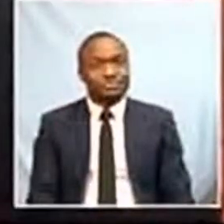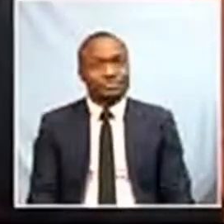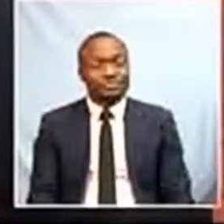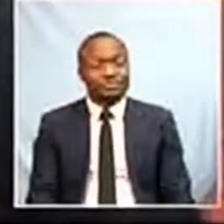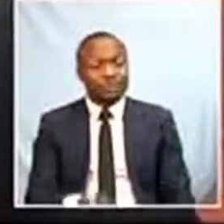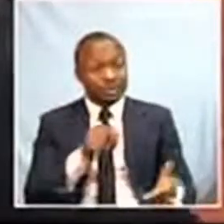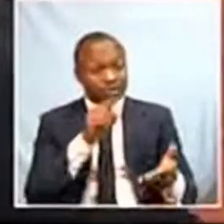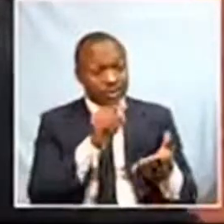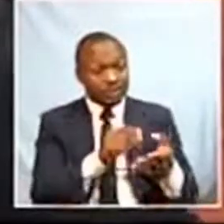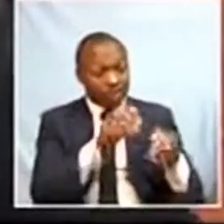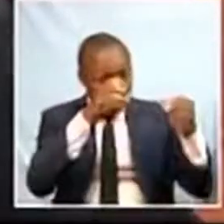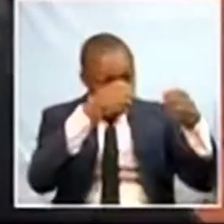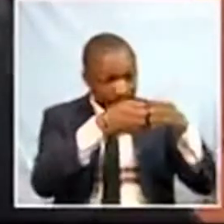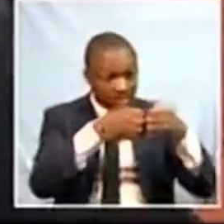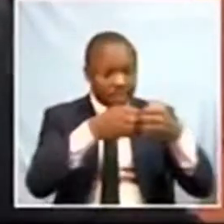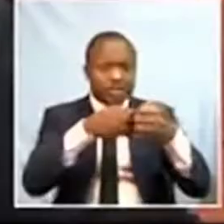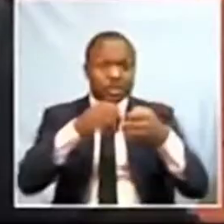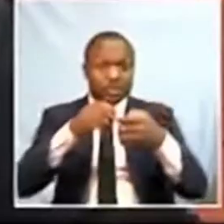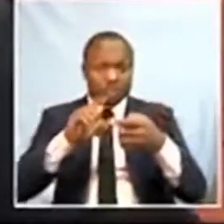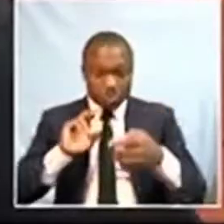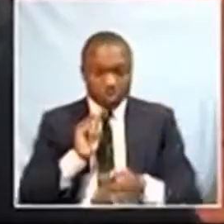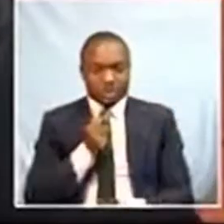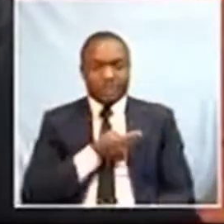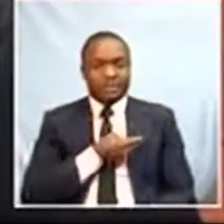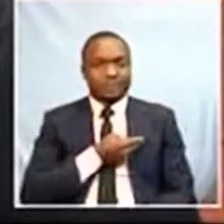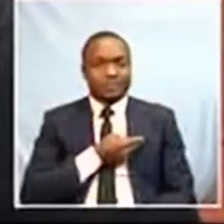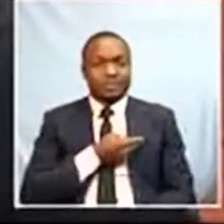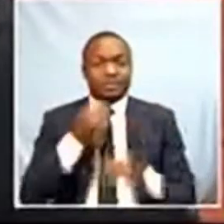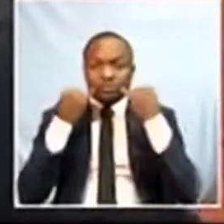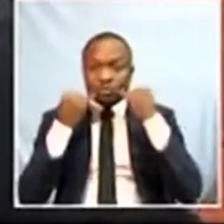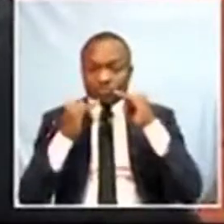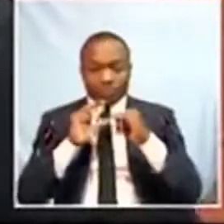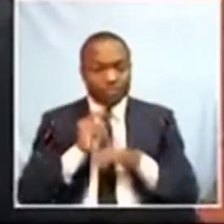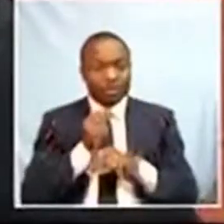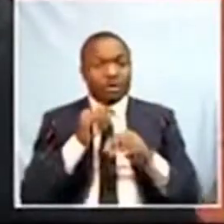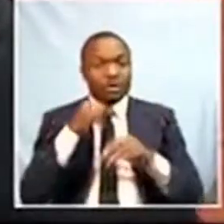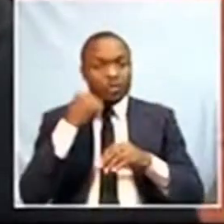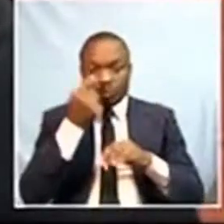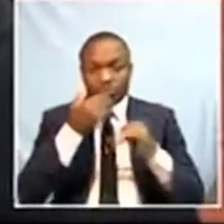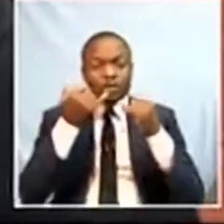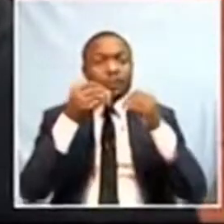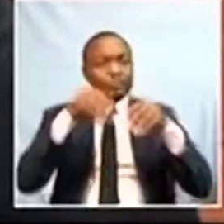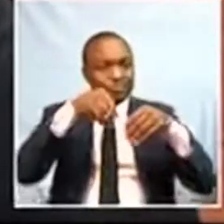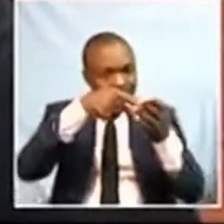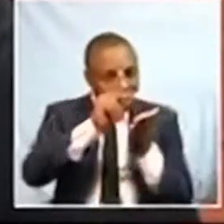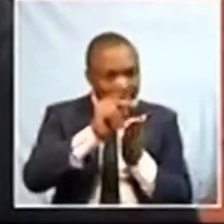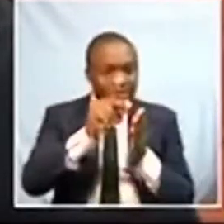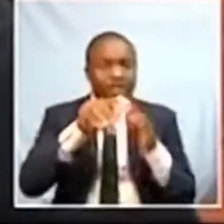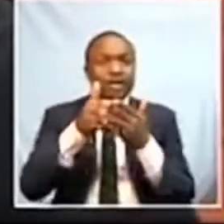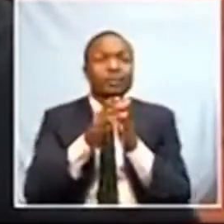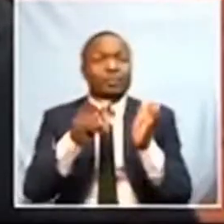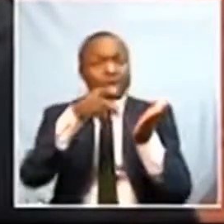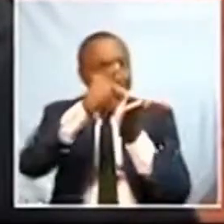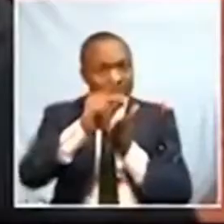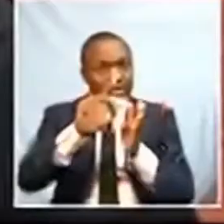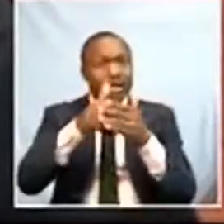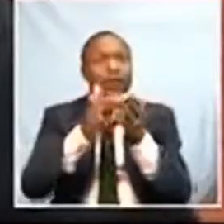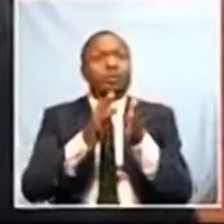This is from the bank to us, informing us on who has paid and how much they have paid and how much they owe.